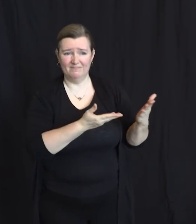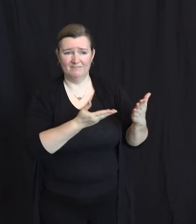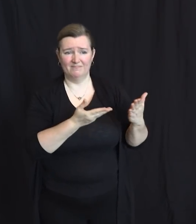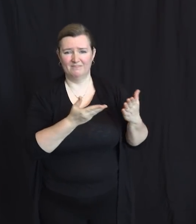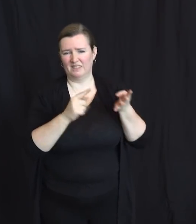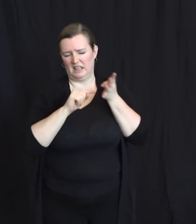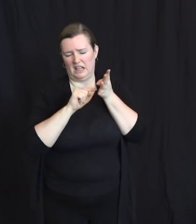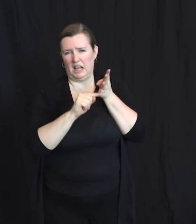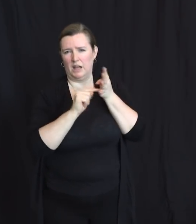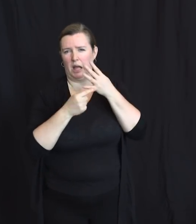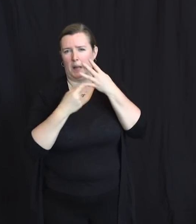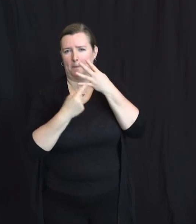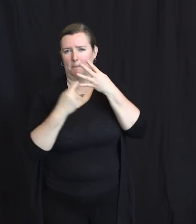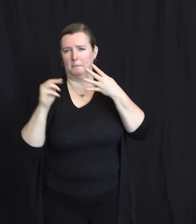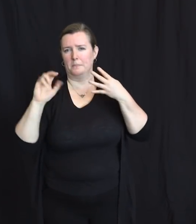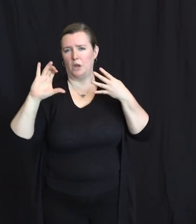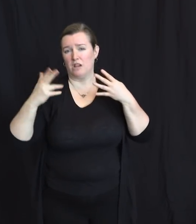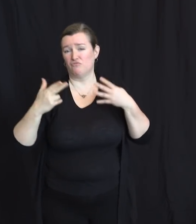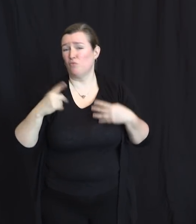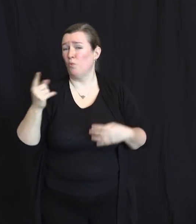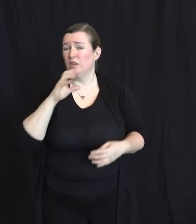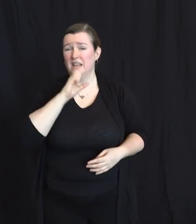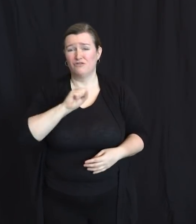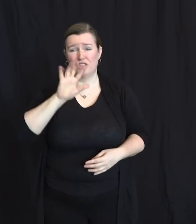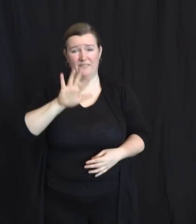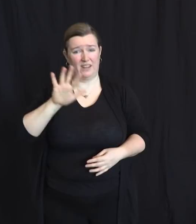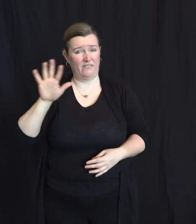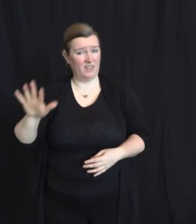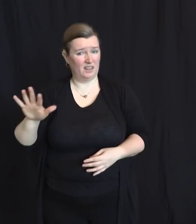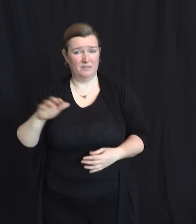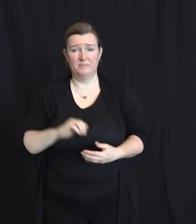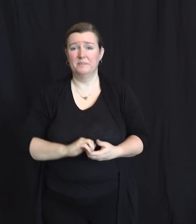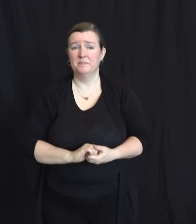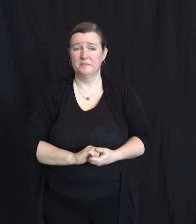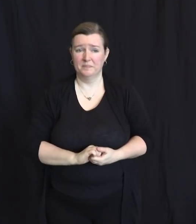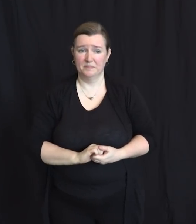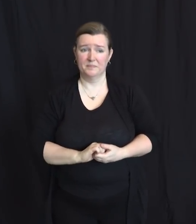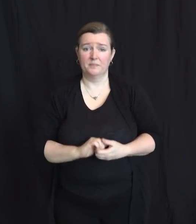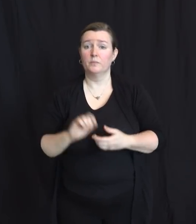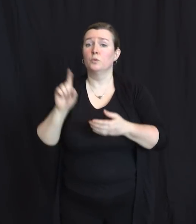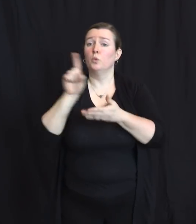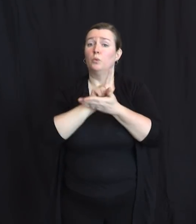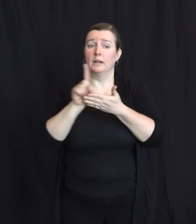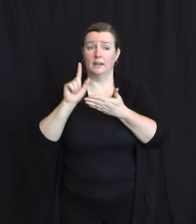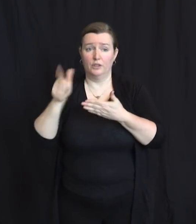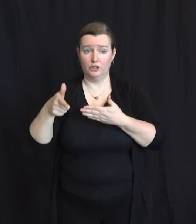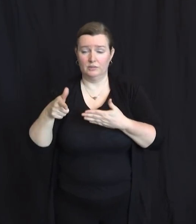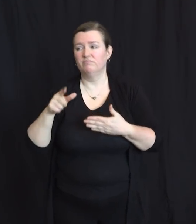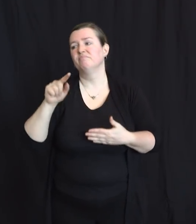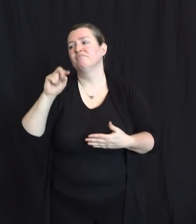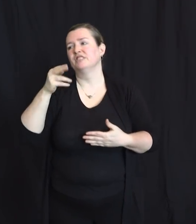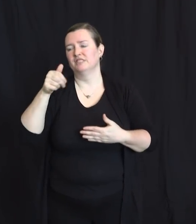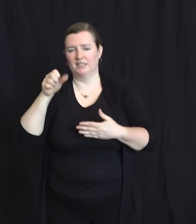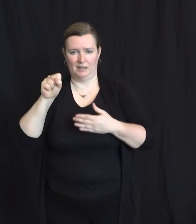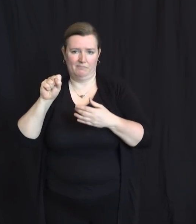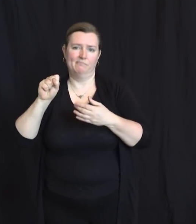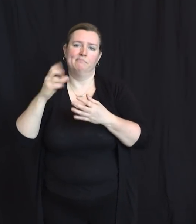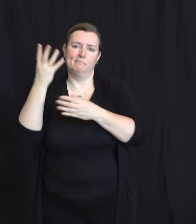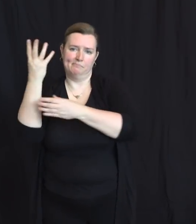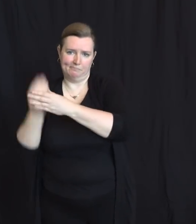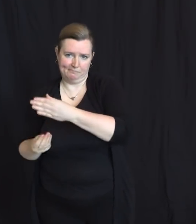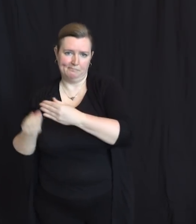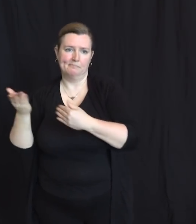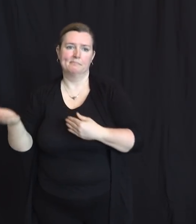of just 55. And a little over a week later, it also took Thomas just as he was